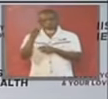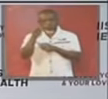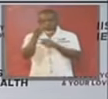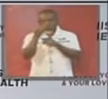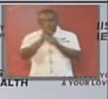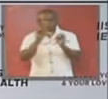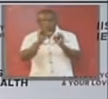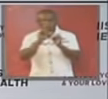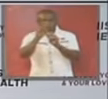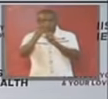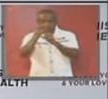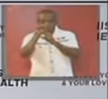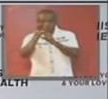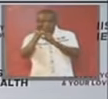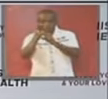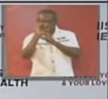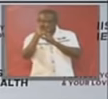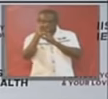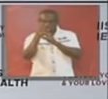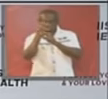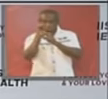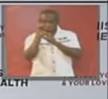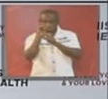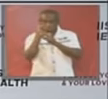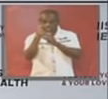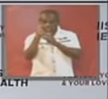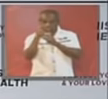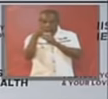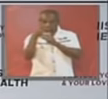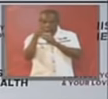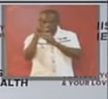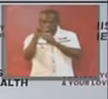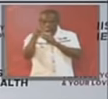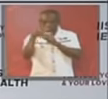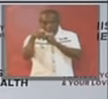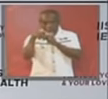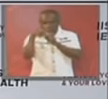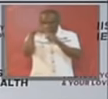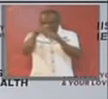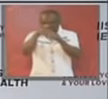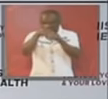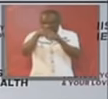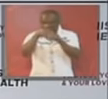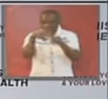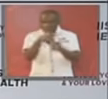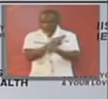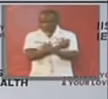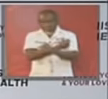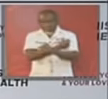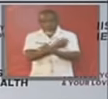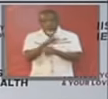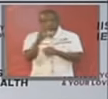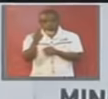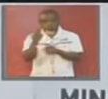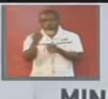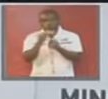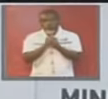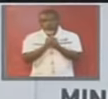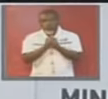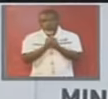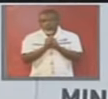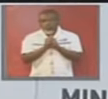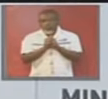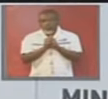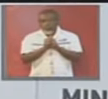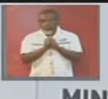we do in fact know what are all of the ingredients, say, for example, of the Pfizer Biontech vaccine,